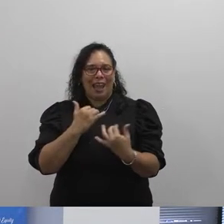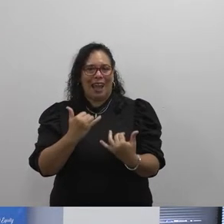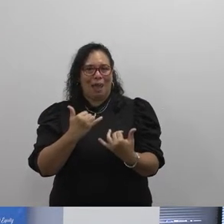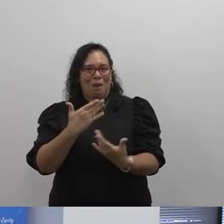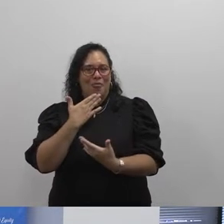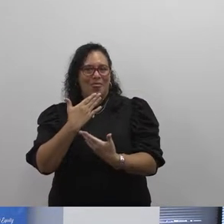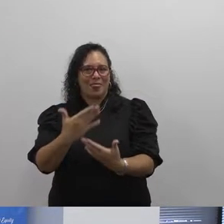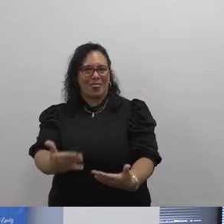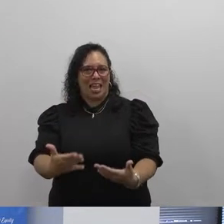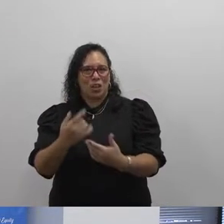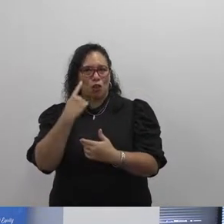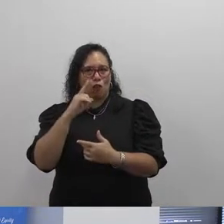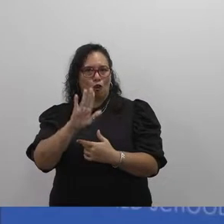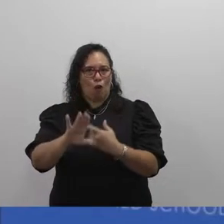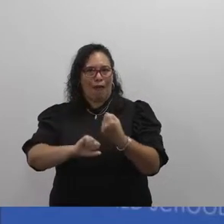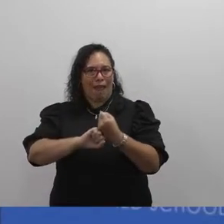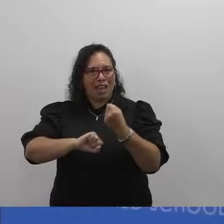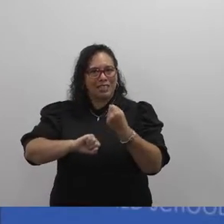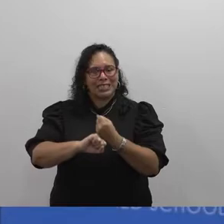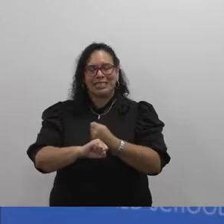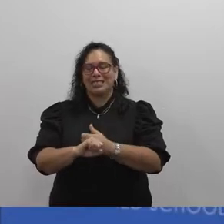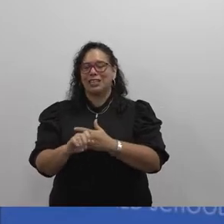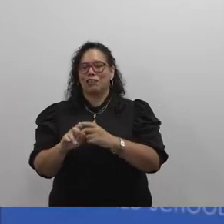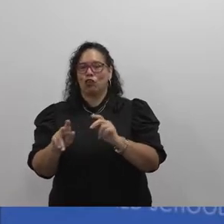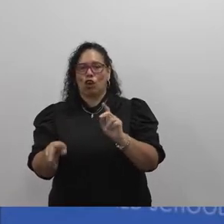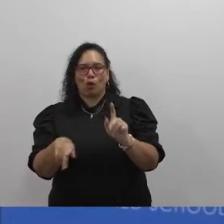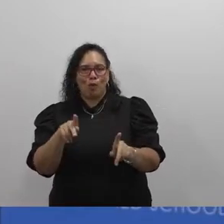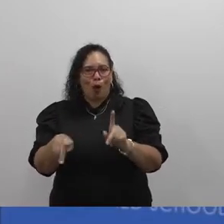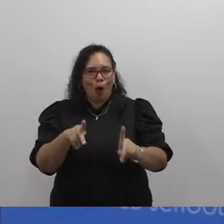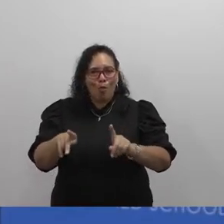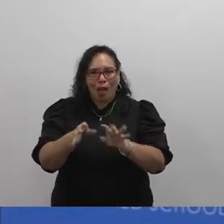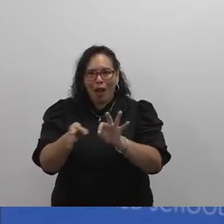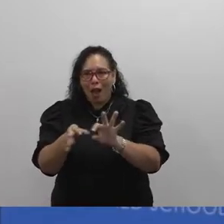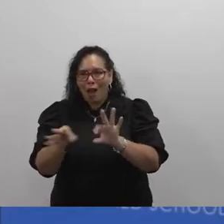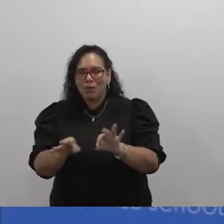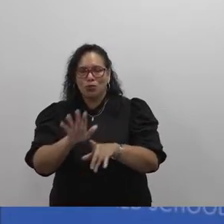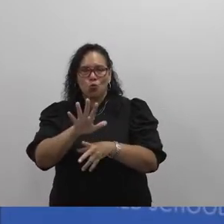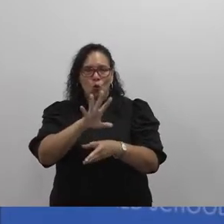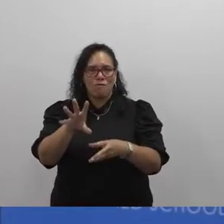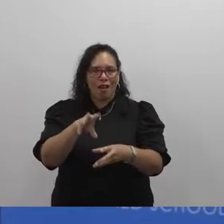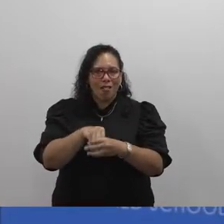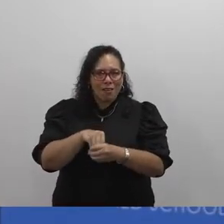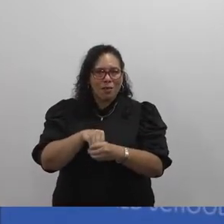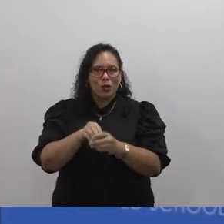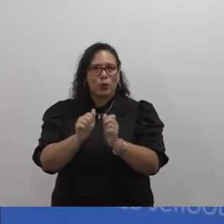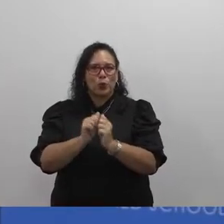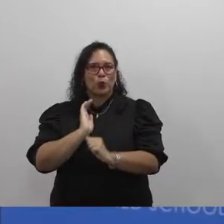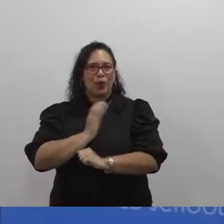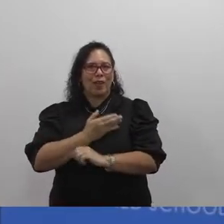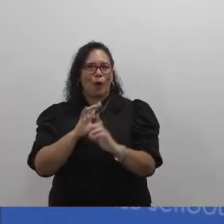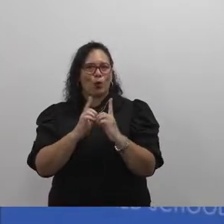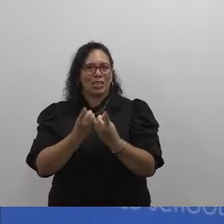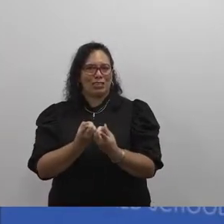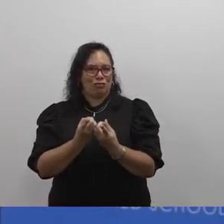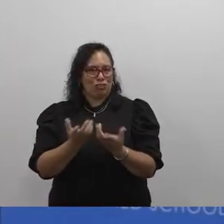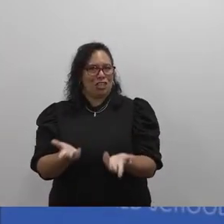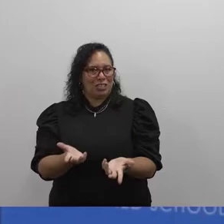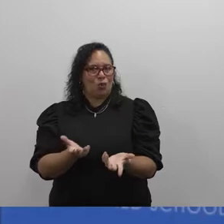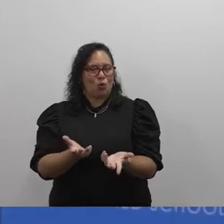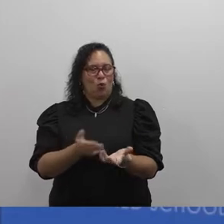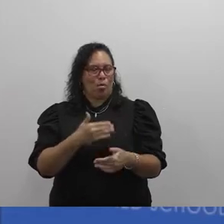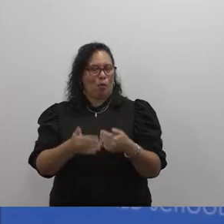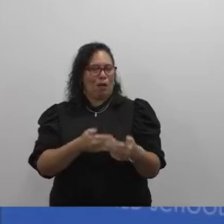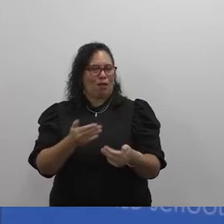for your advocacy, for your public comments, for your involvement with our district team's